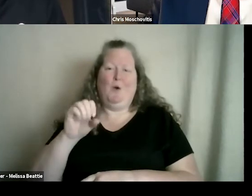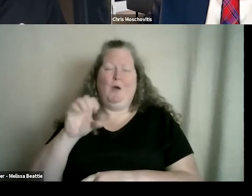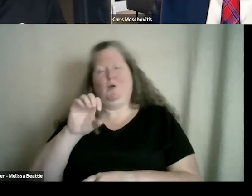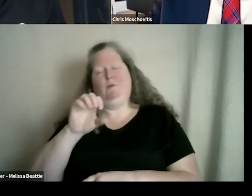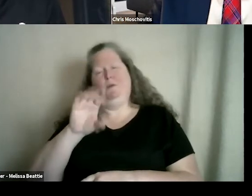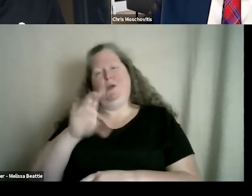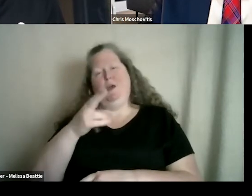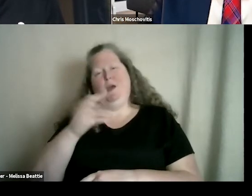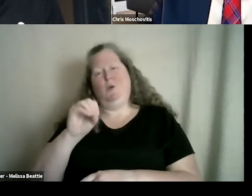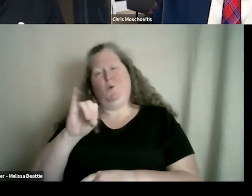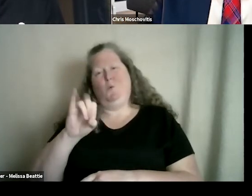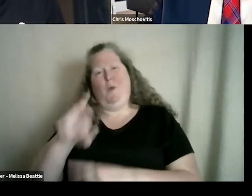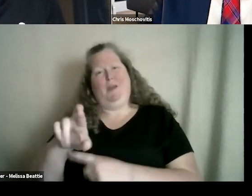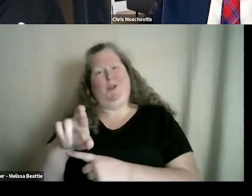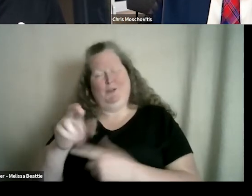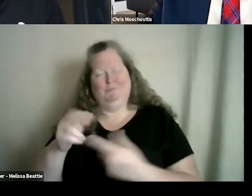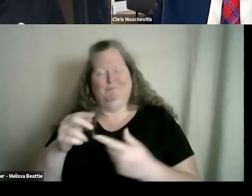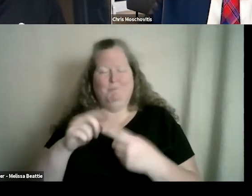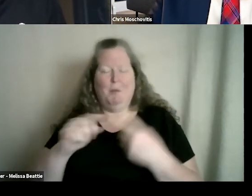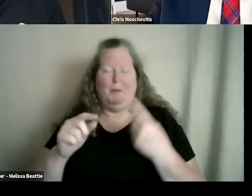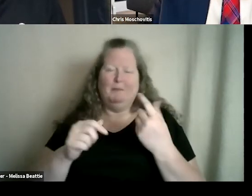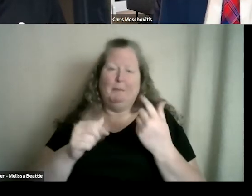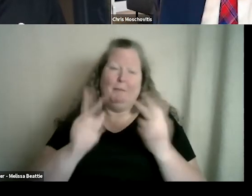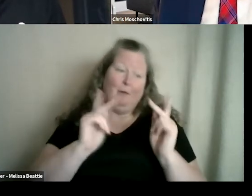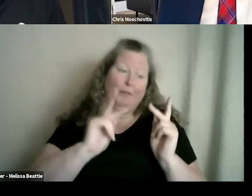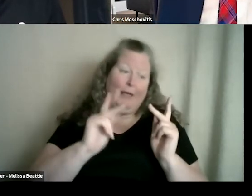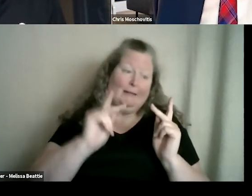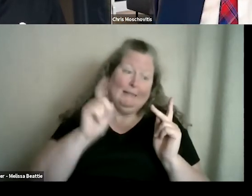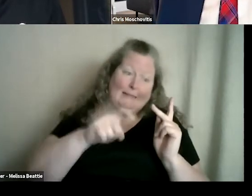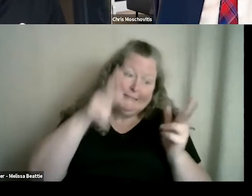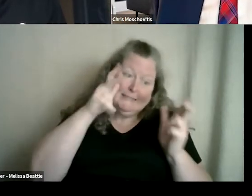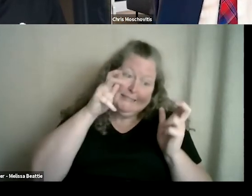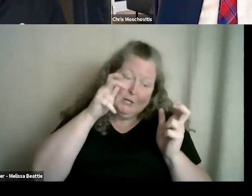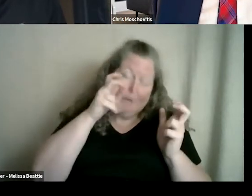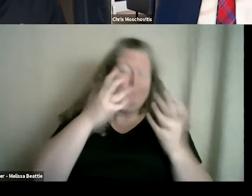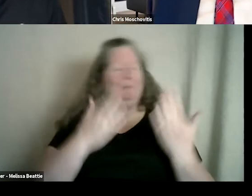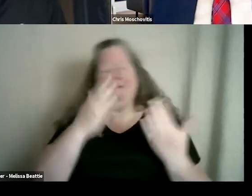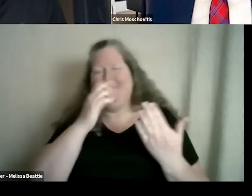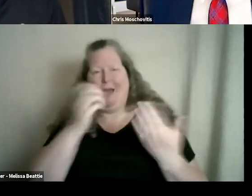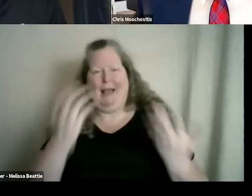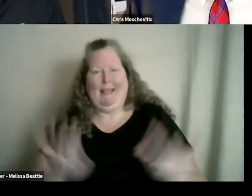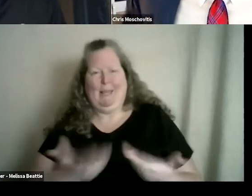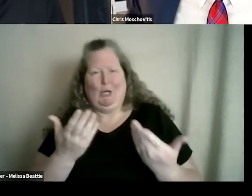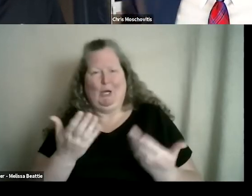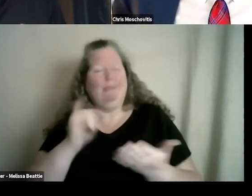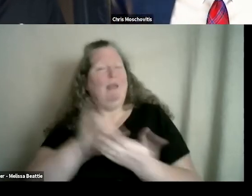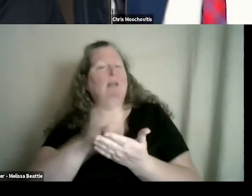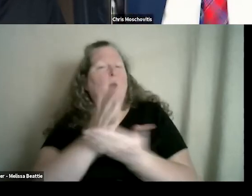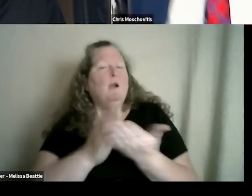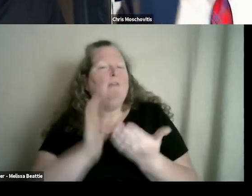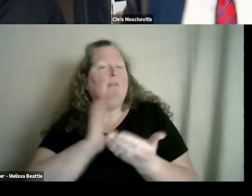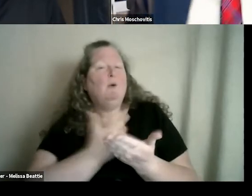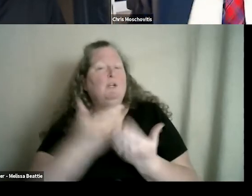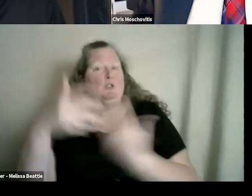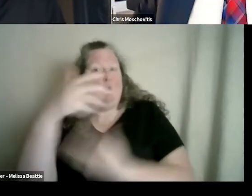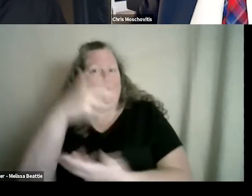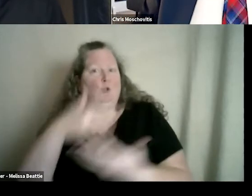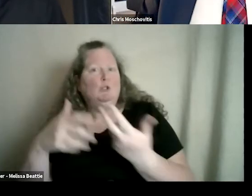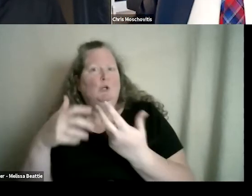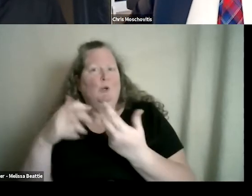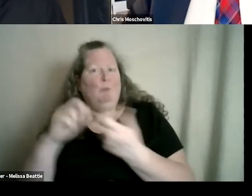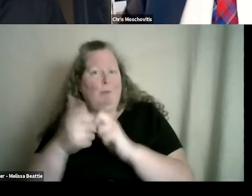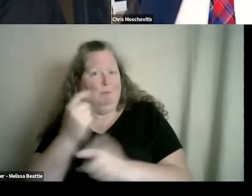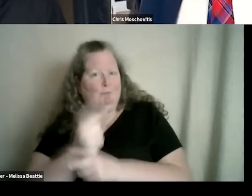that probably need to hear us aren't here tonight, right? Right. Well, that's part of our social problem, right? It's the fact that we are